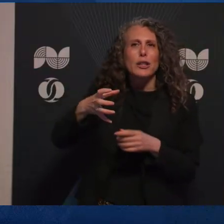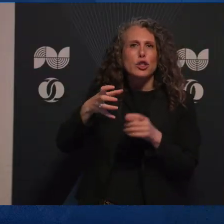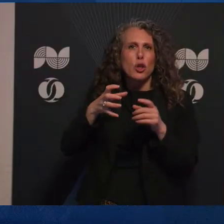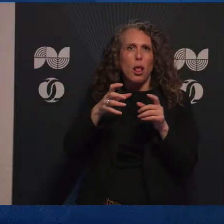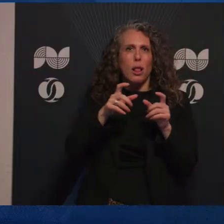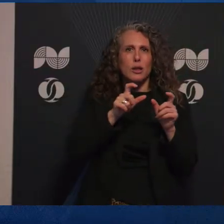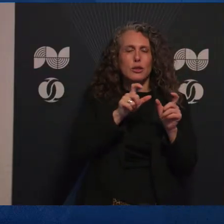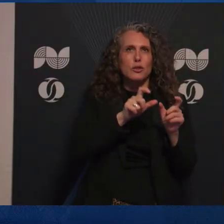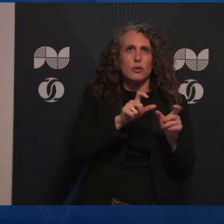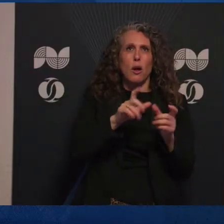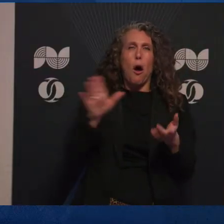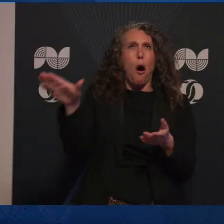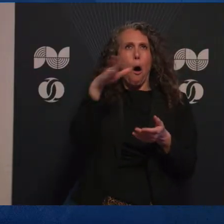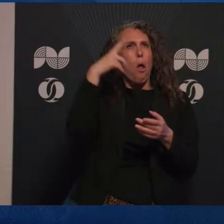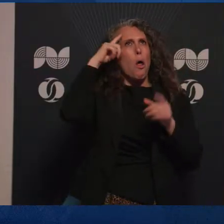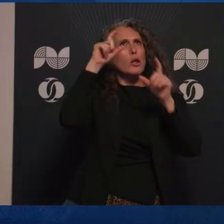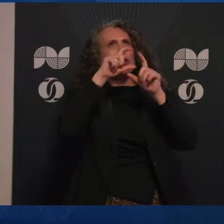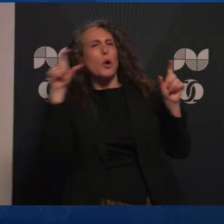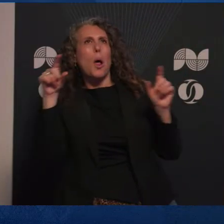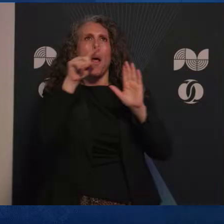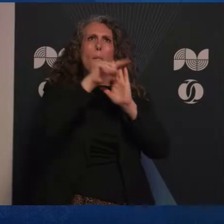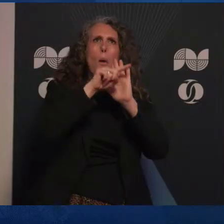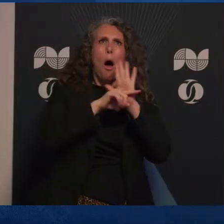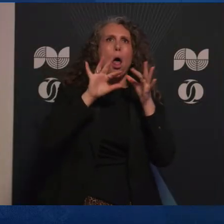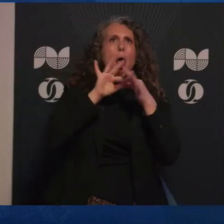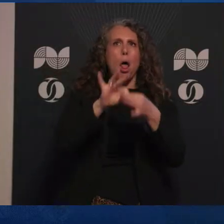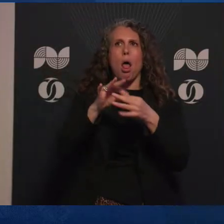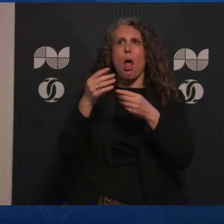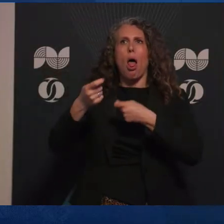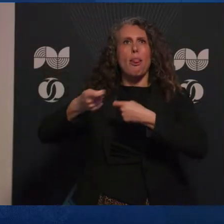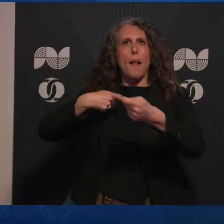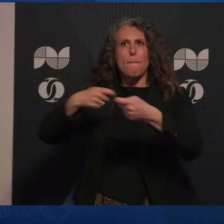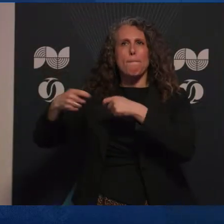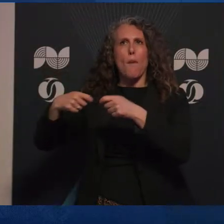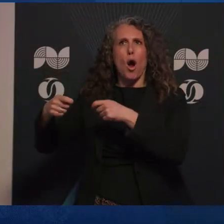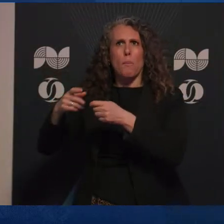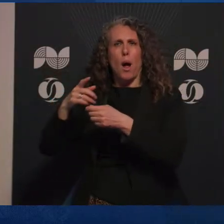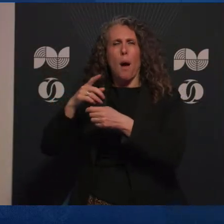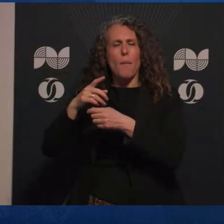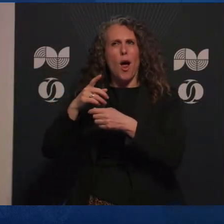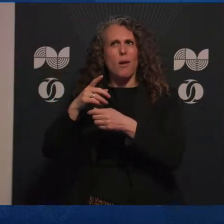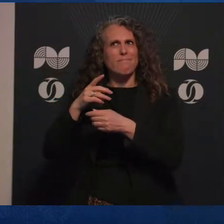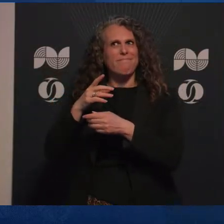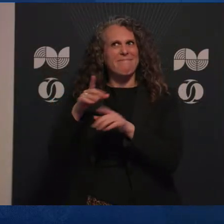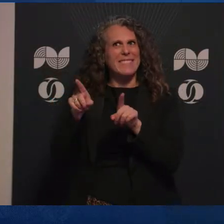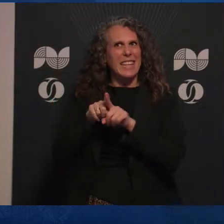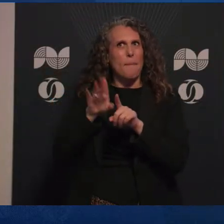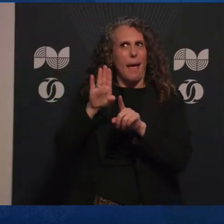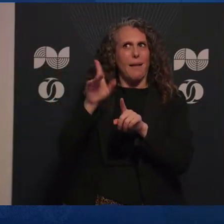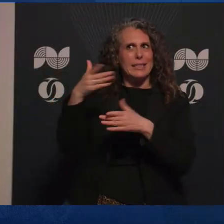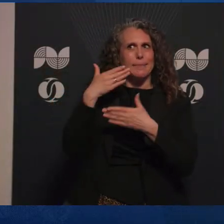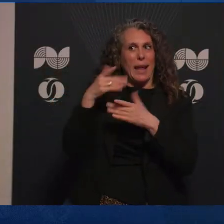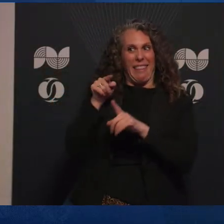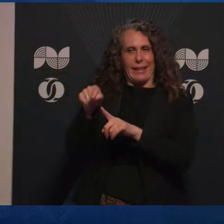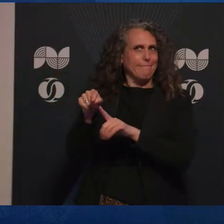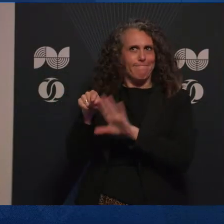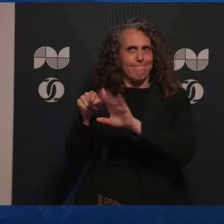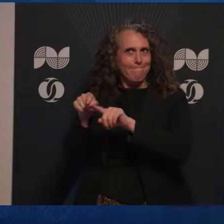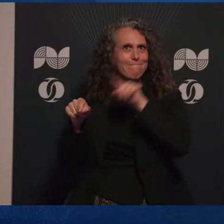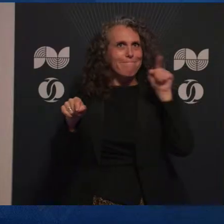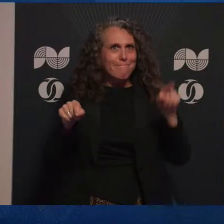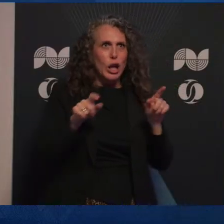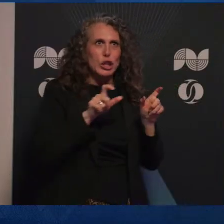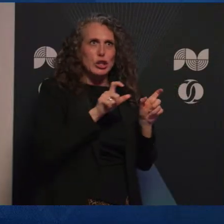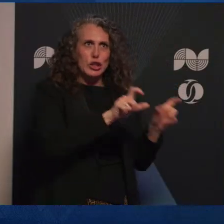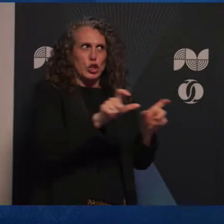thought of industrial policy as being about correcting market failures, but now it is, as Beata says, much more about national security. Is that changing